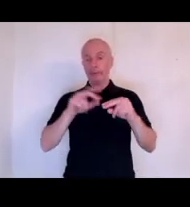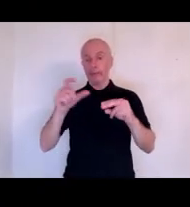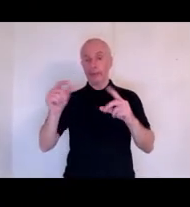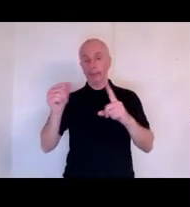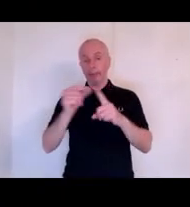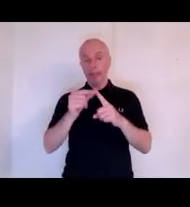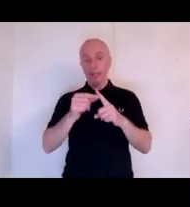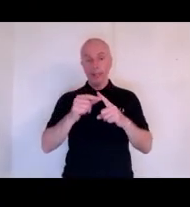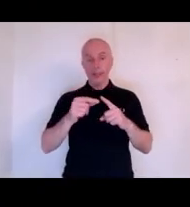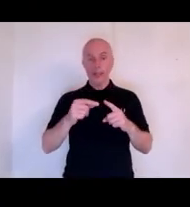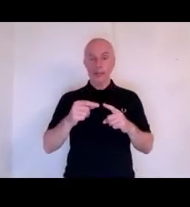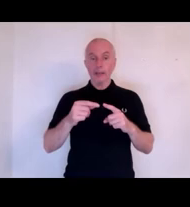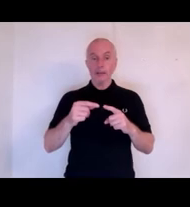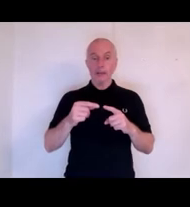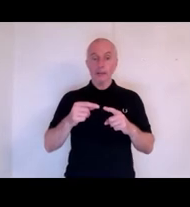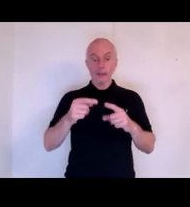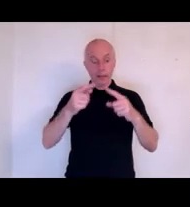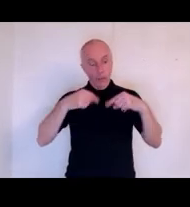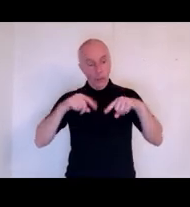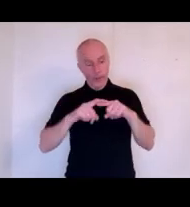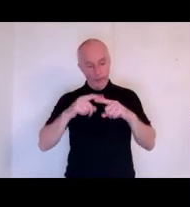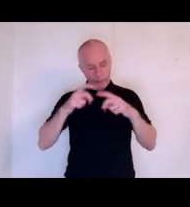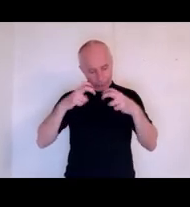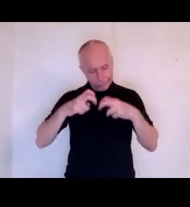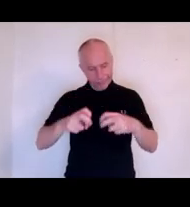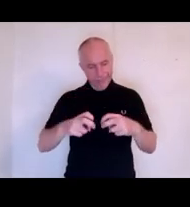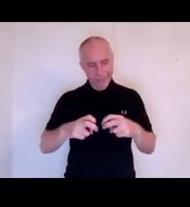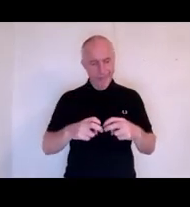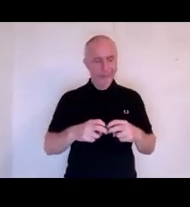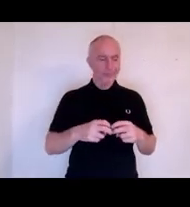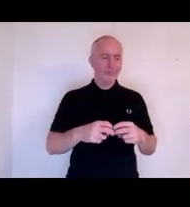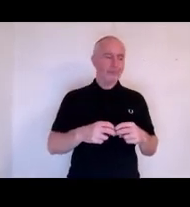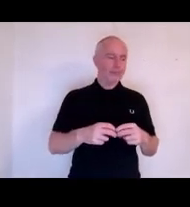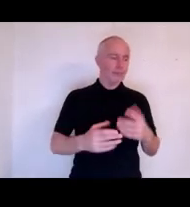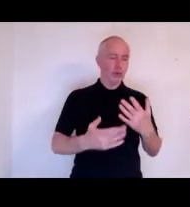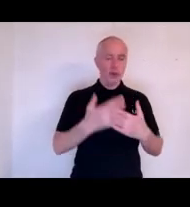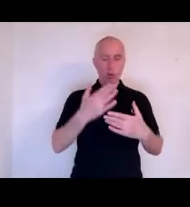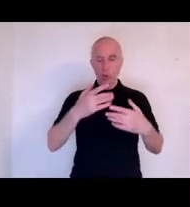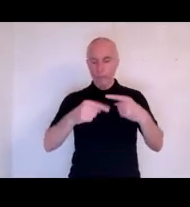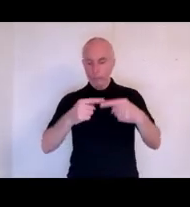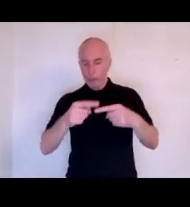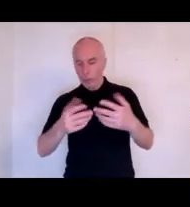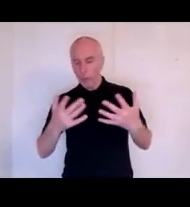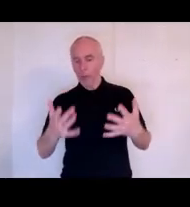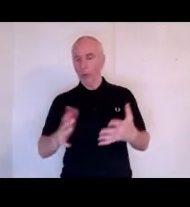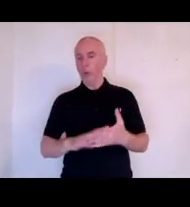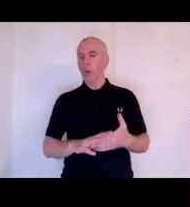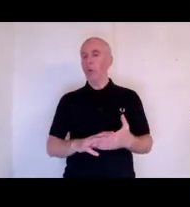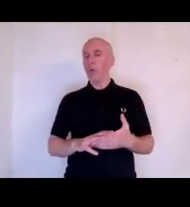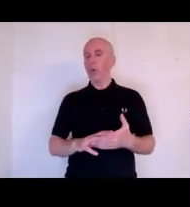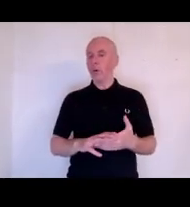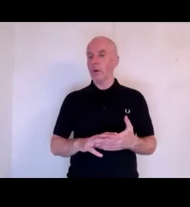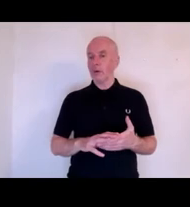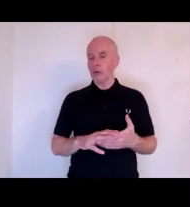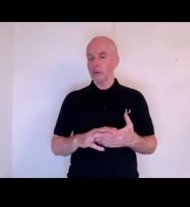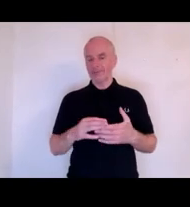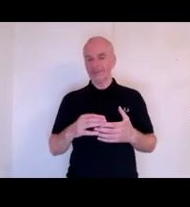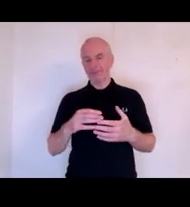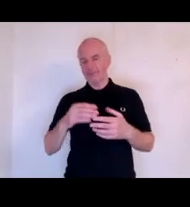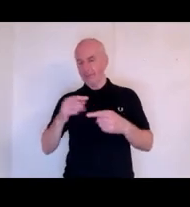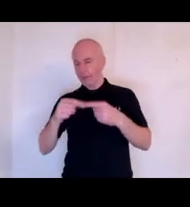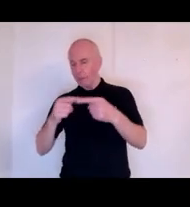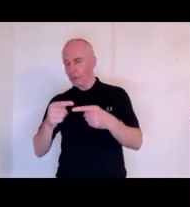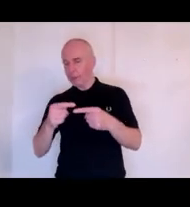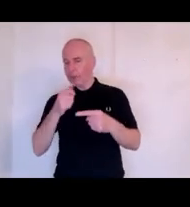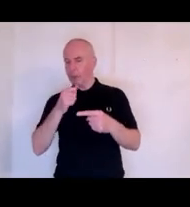and different fuels to what's been used in reactors before. For example, rather than the uranium dioxide fuel that is currently used in